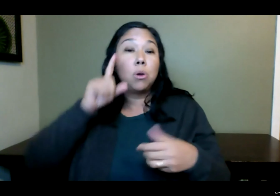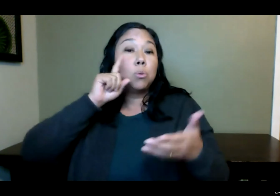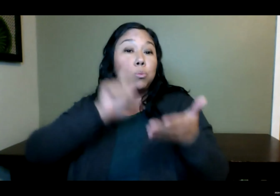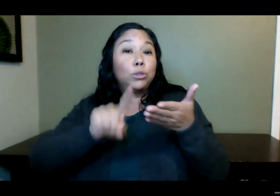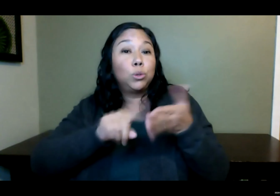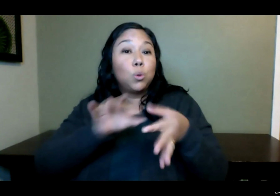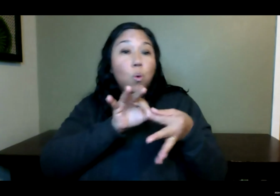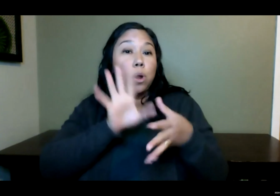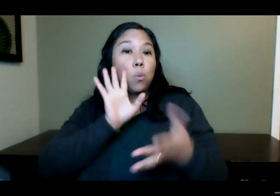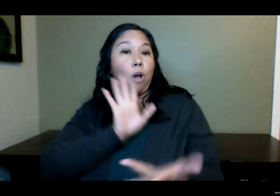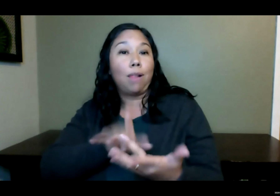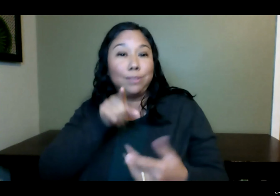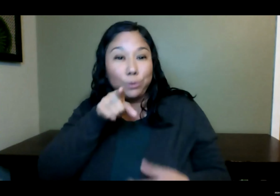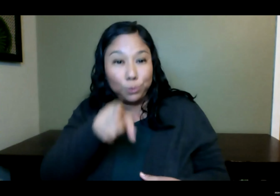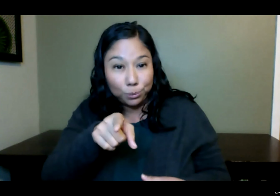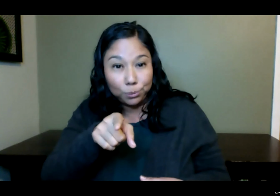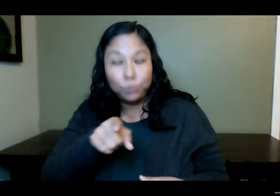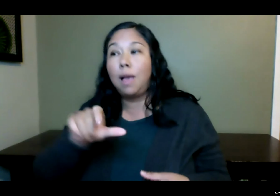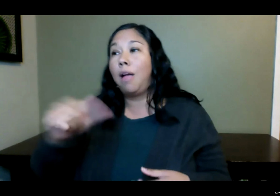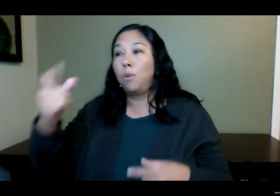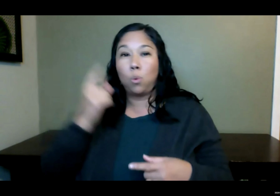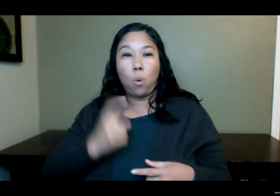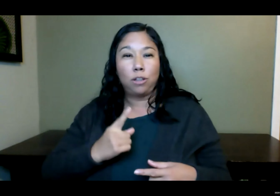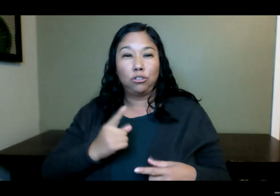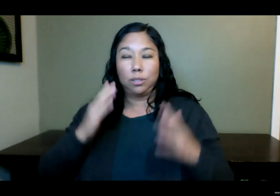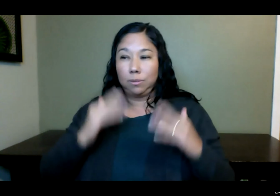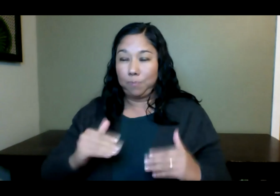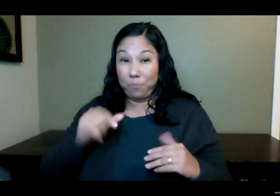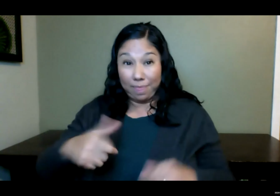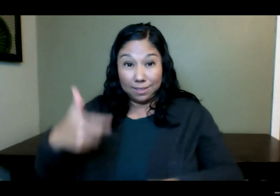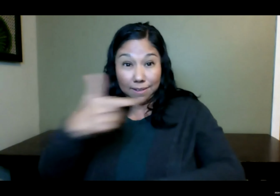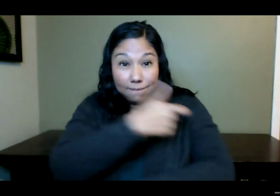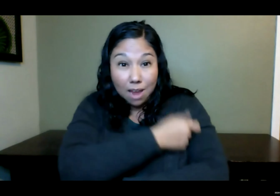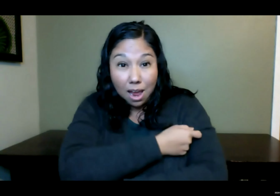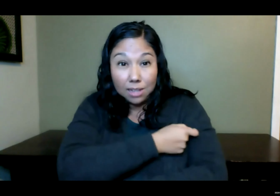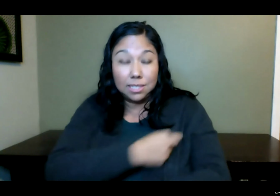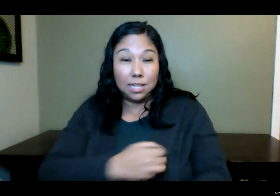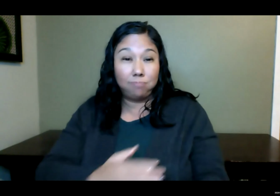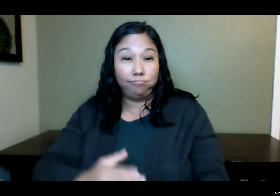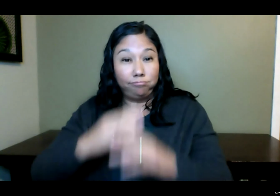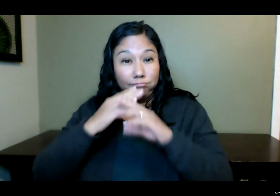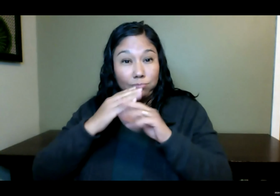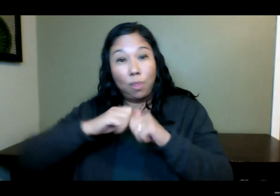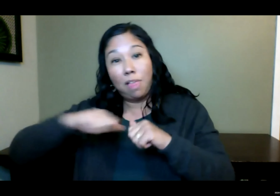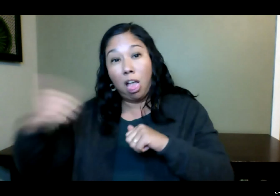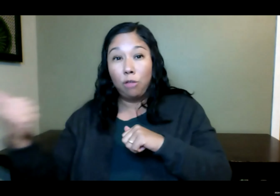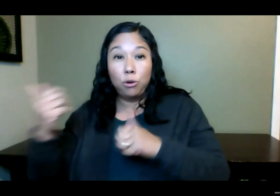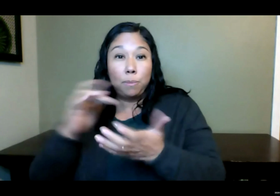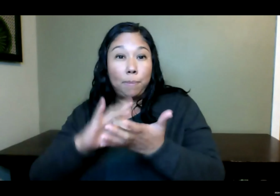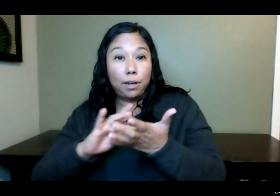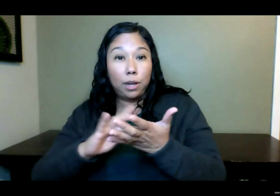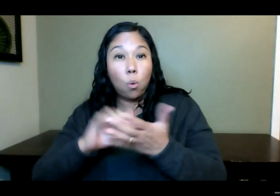you. Also, another question is, can this vaccine interfere with other medicine or